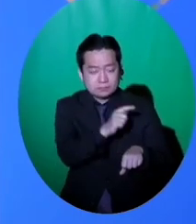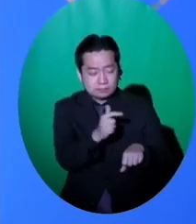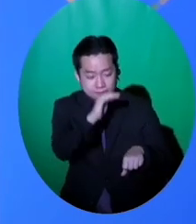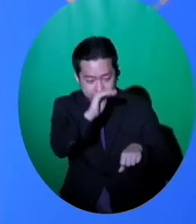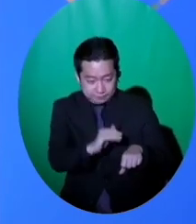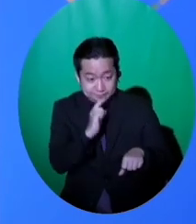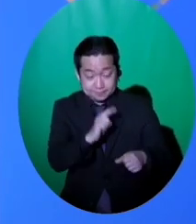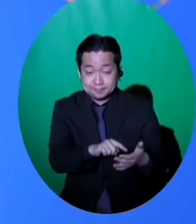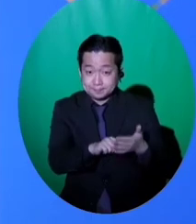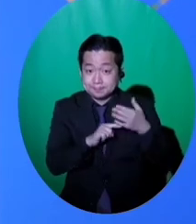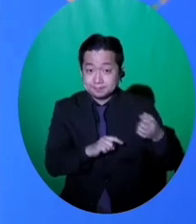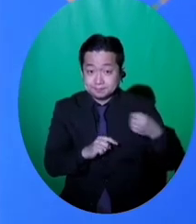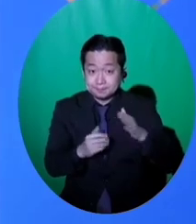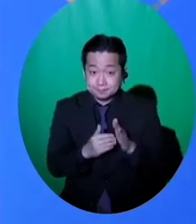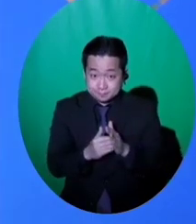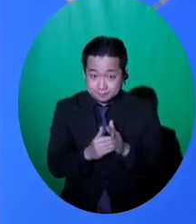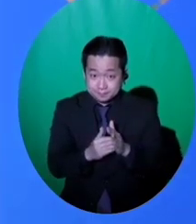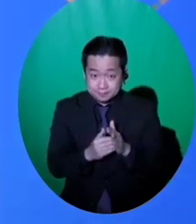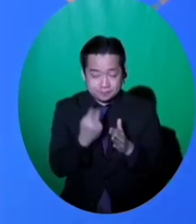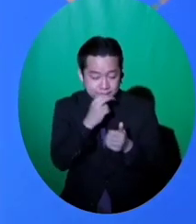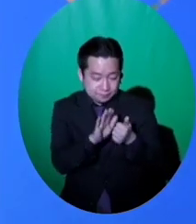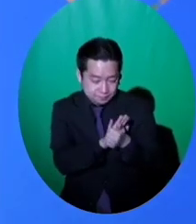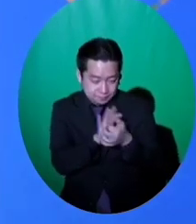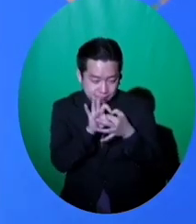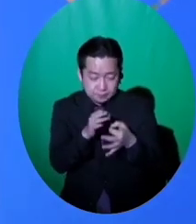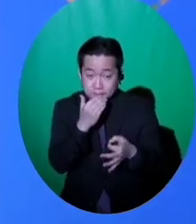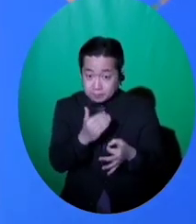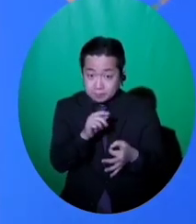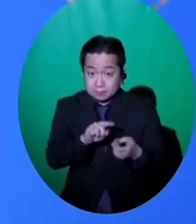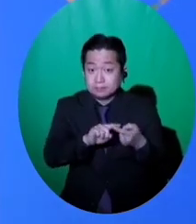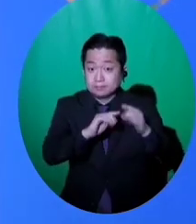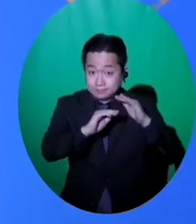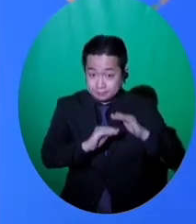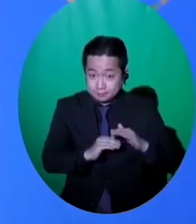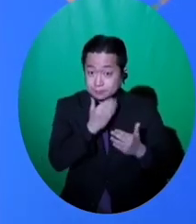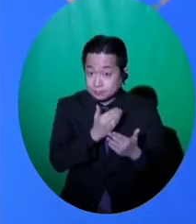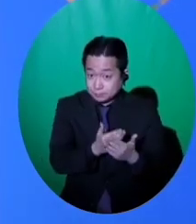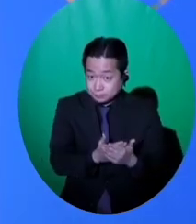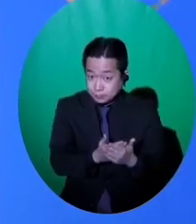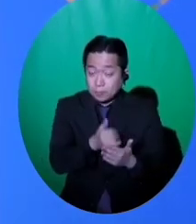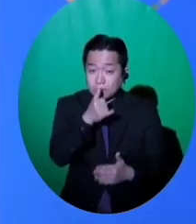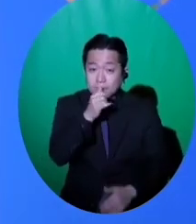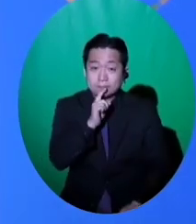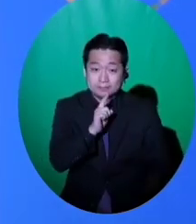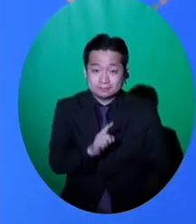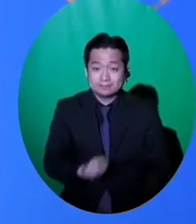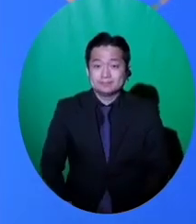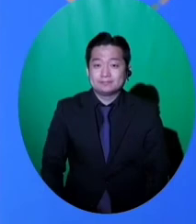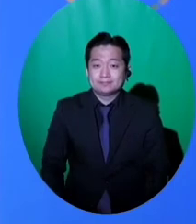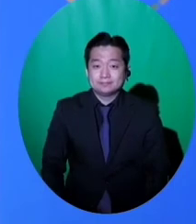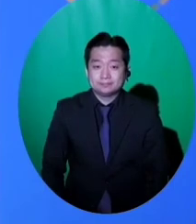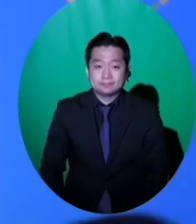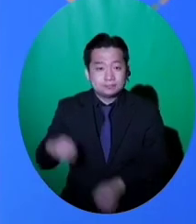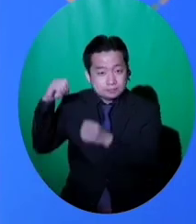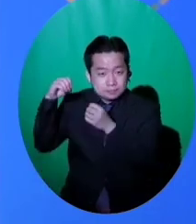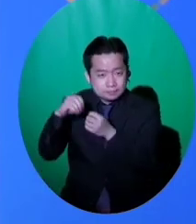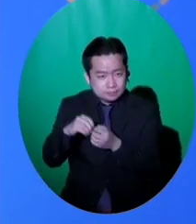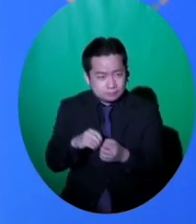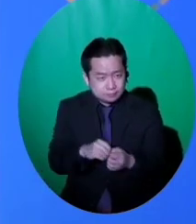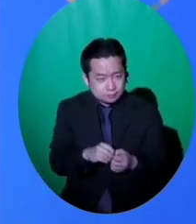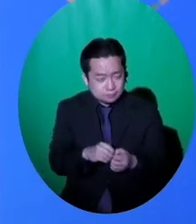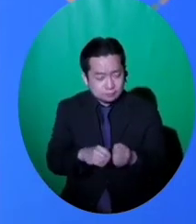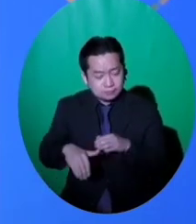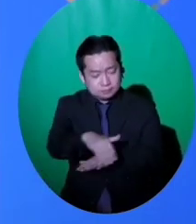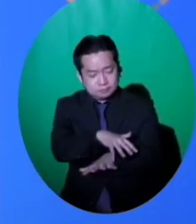and sustainability will be on our minds as conventional socioeconomic and political models continue to fail.